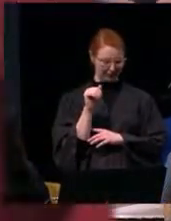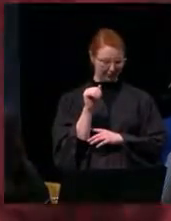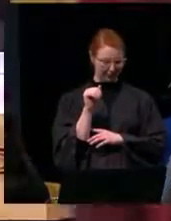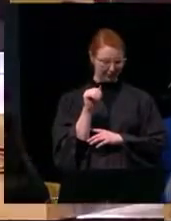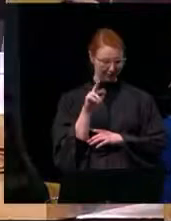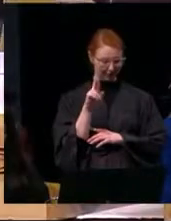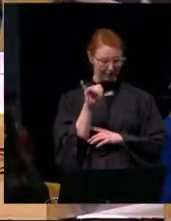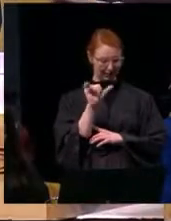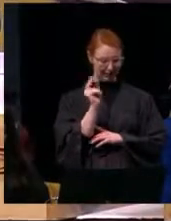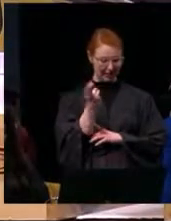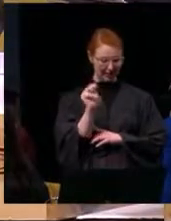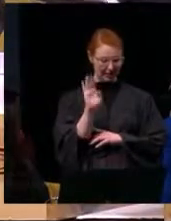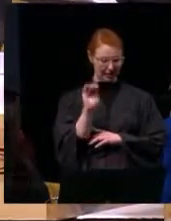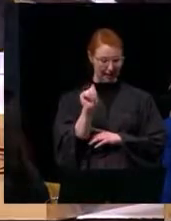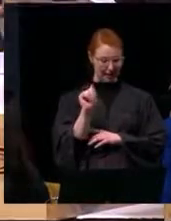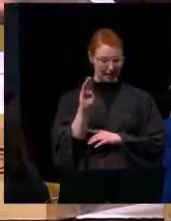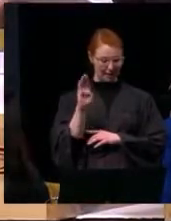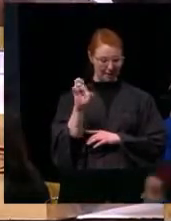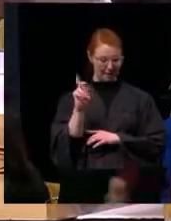Brianna Becker.